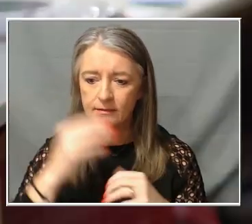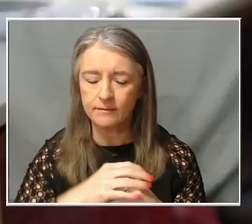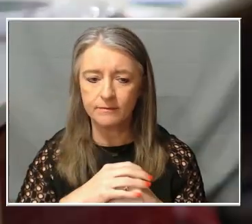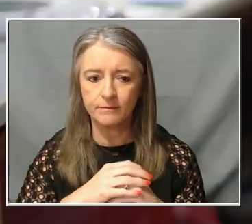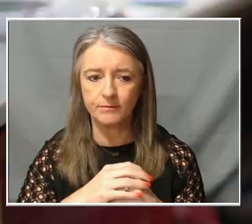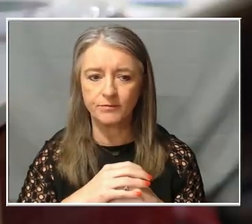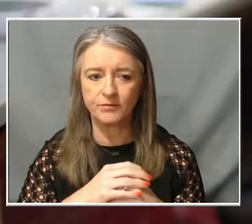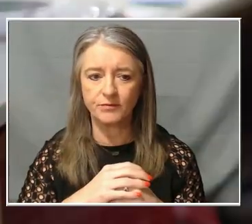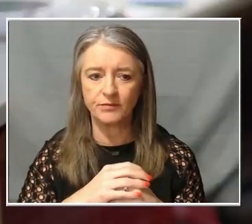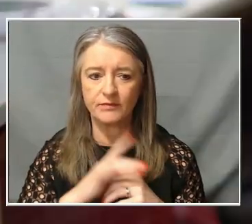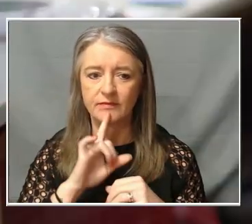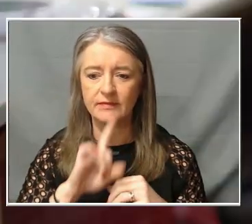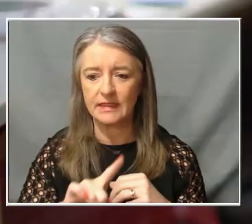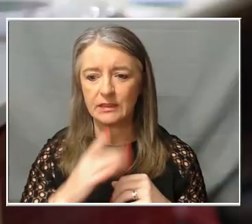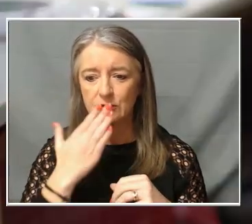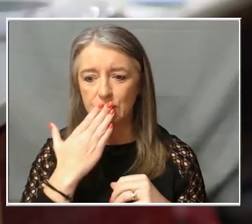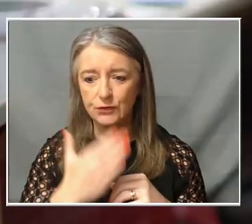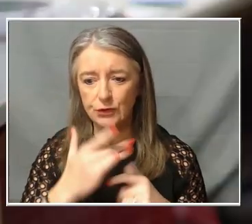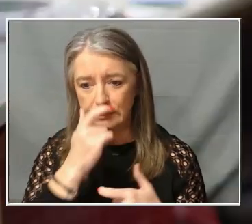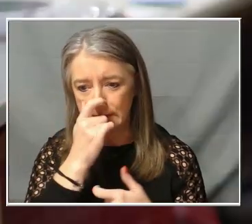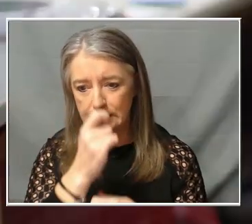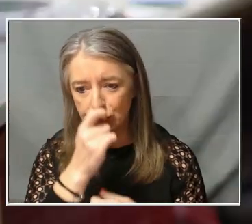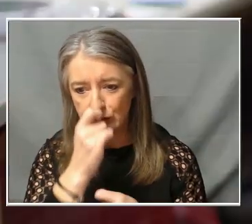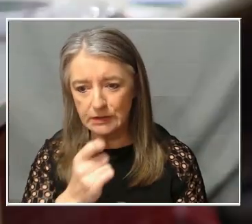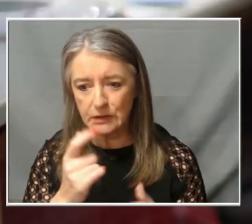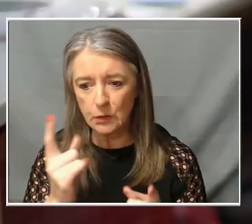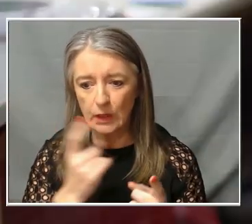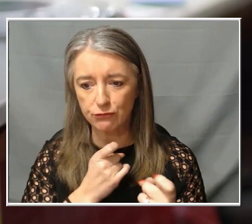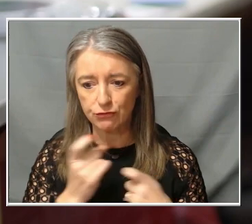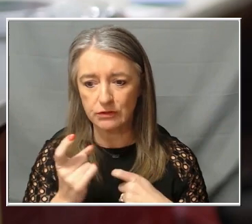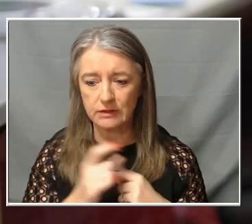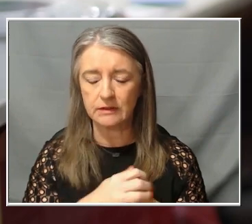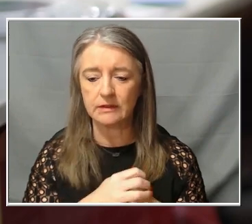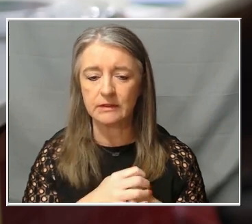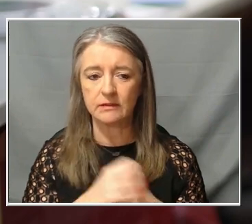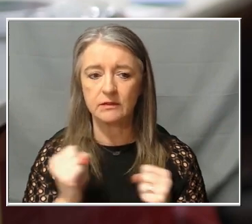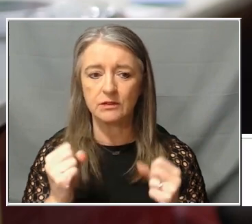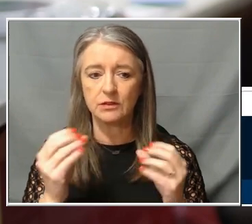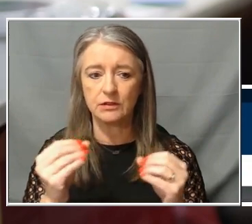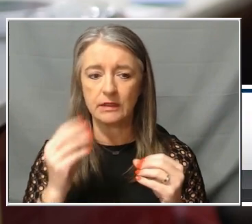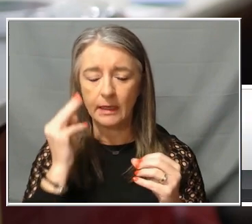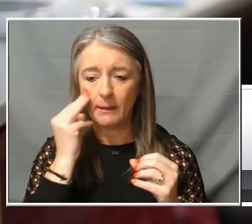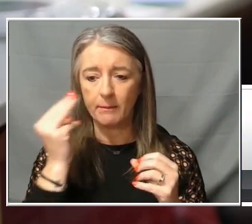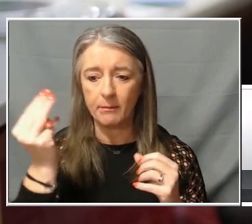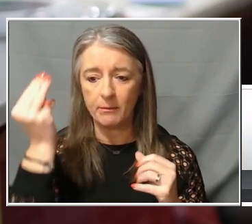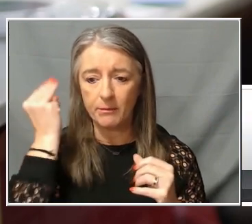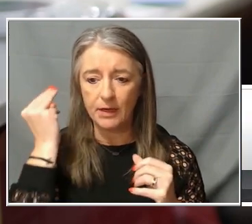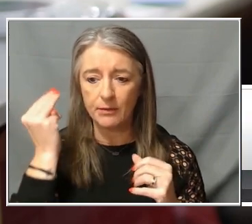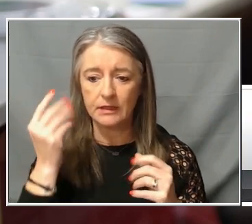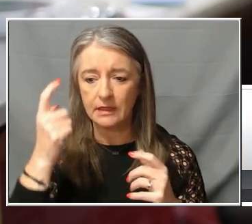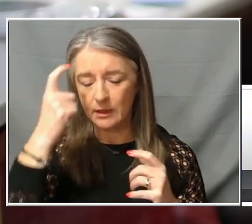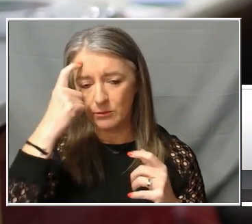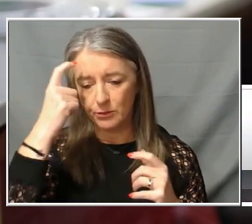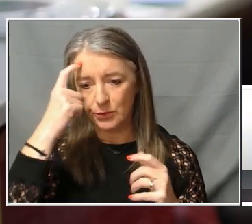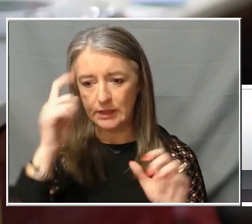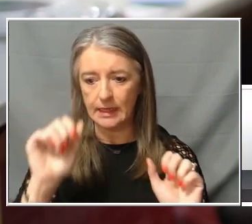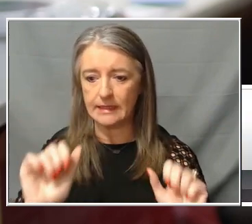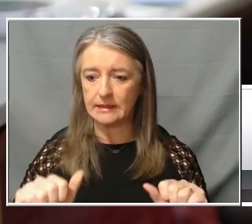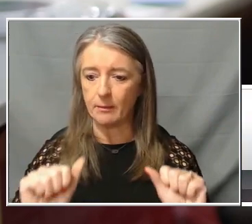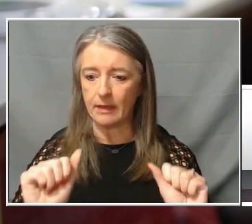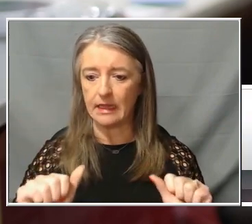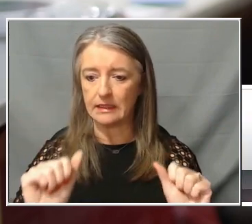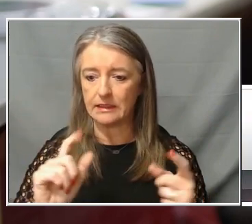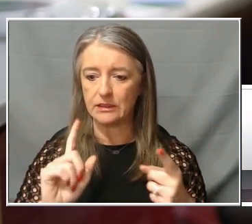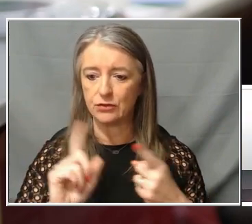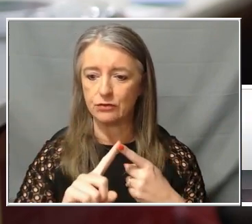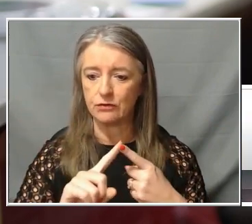Yeah, actually, that's a very interesting question. So memory is essentially brain's ability